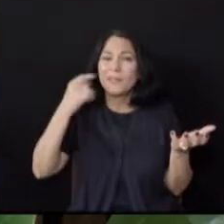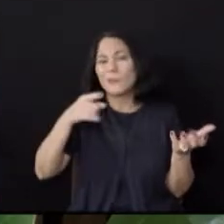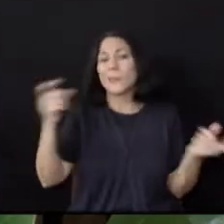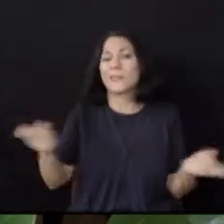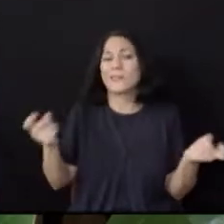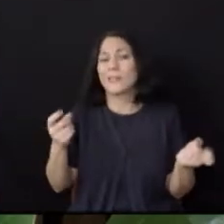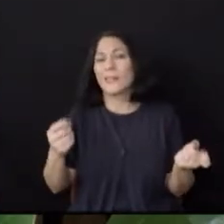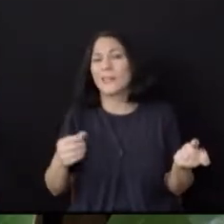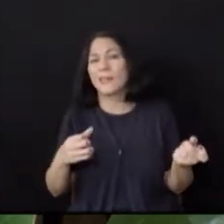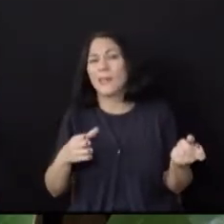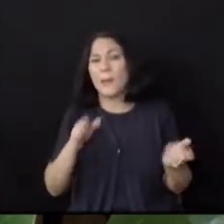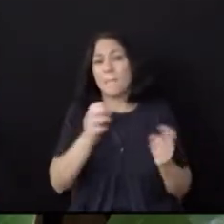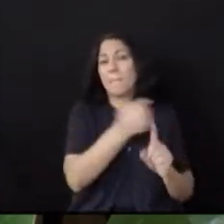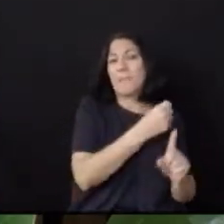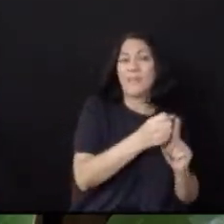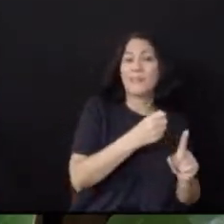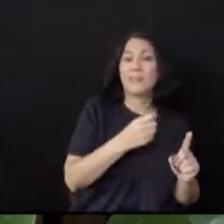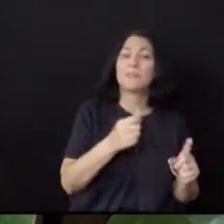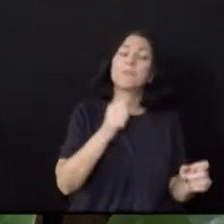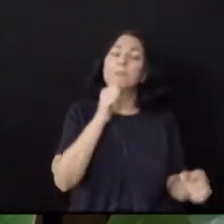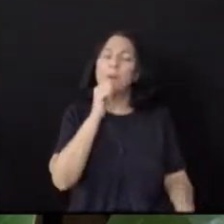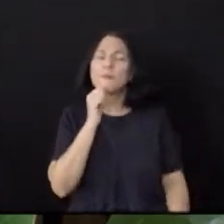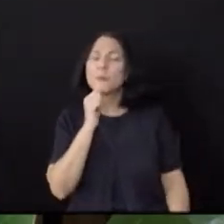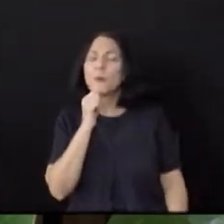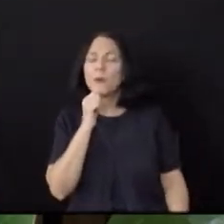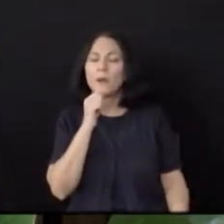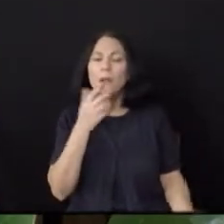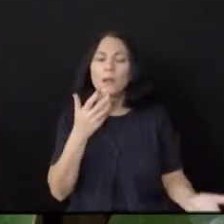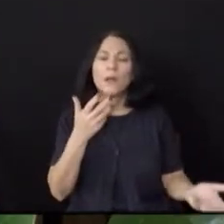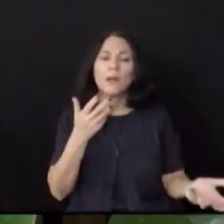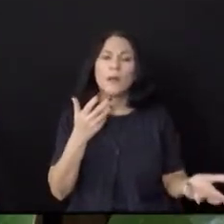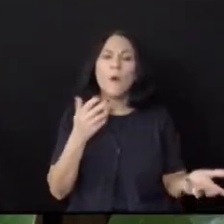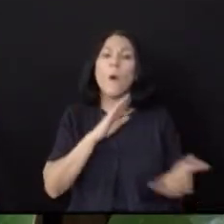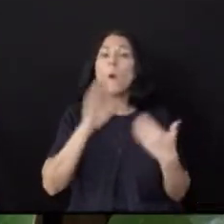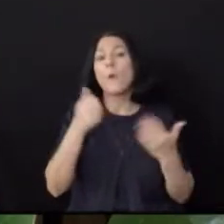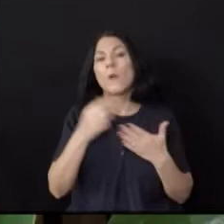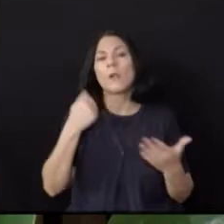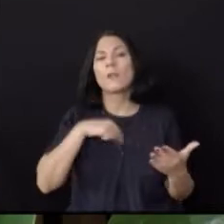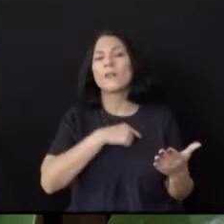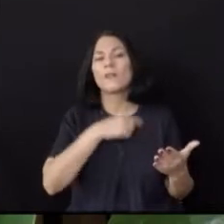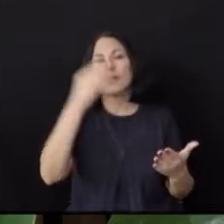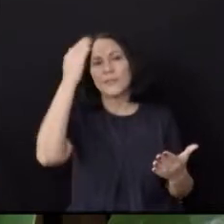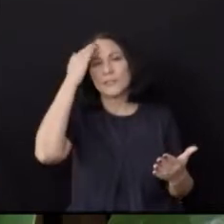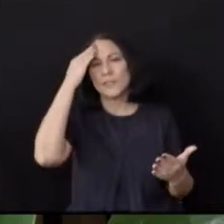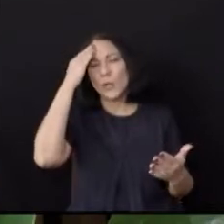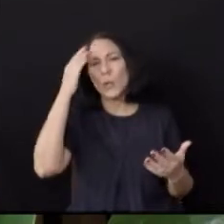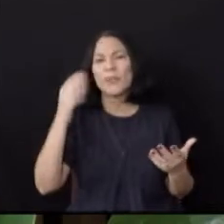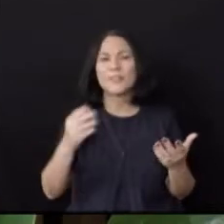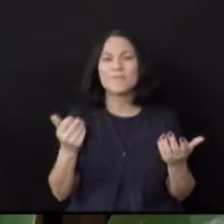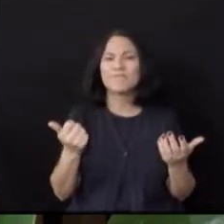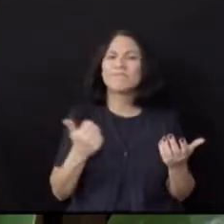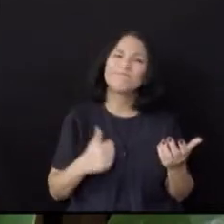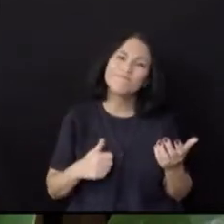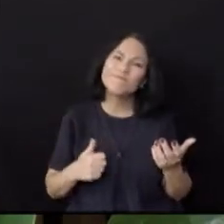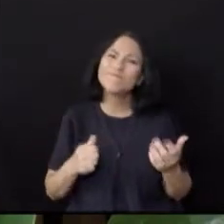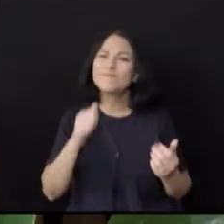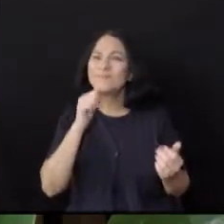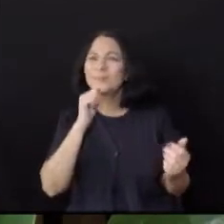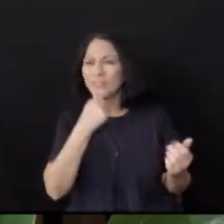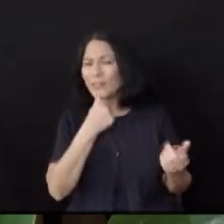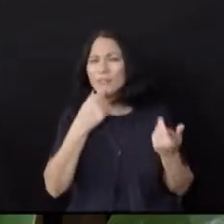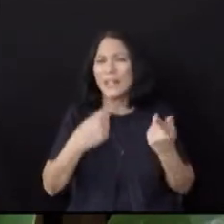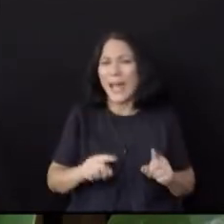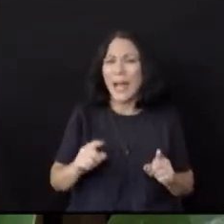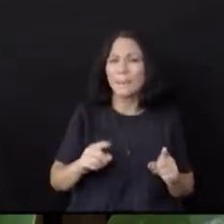endure? Now, Peter wants to be very clear here. All of us know that there is a certain kind of suffering that comes as a consequence to